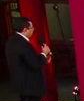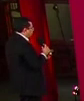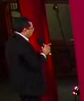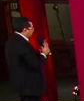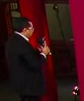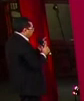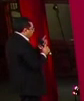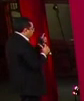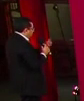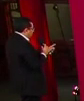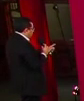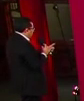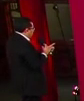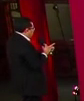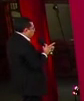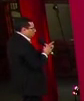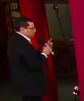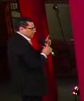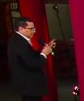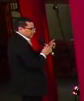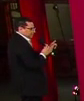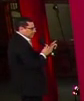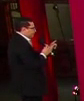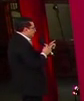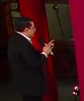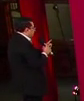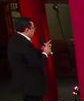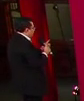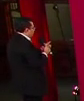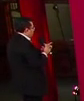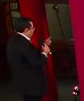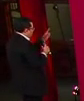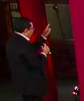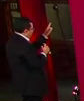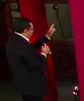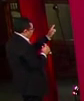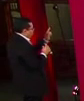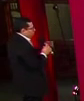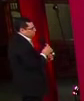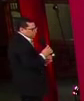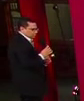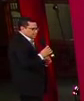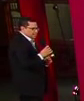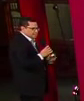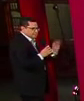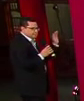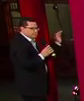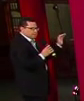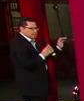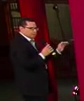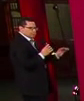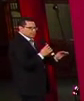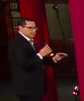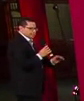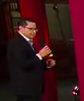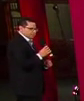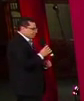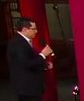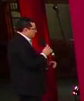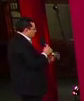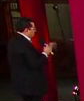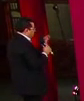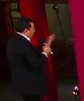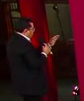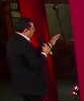6.1% globally, even though there's great variation amongst different countries in the world. Here we